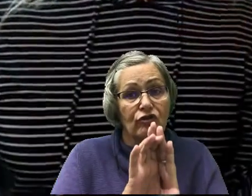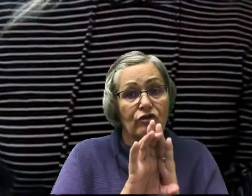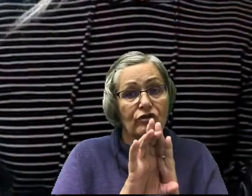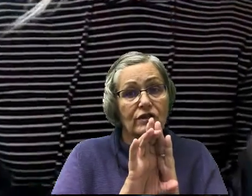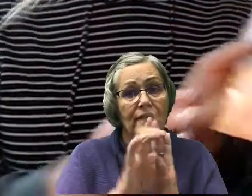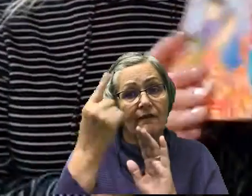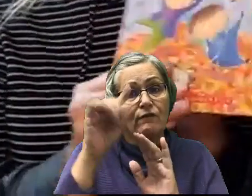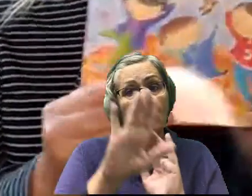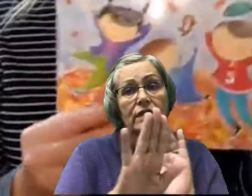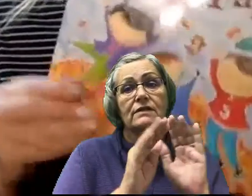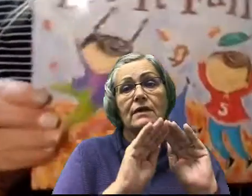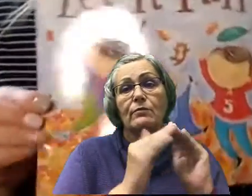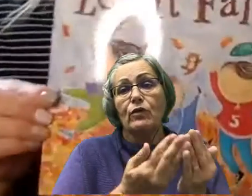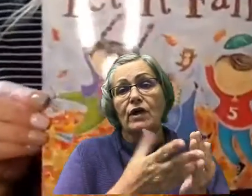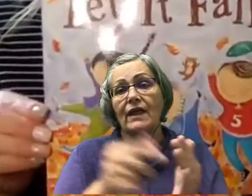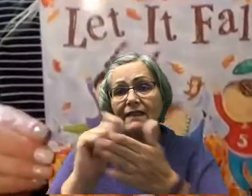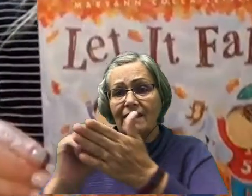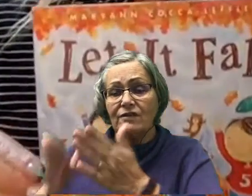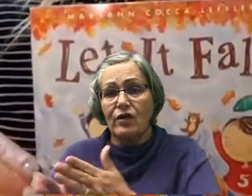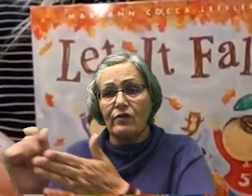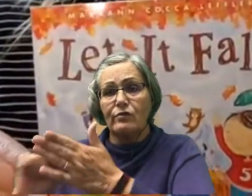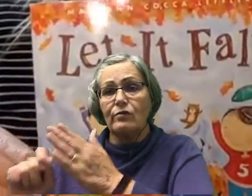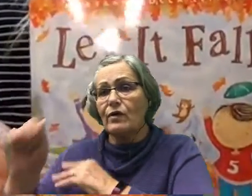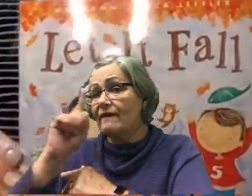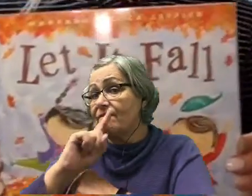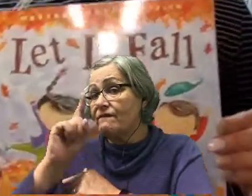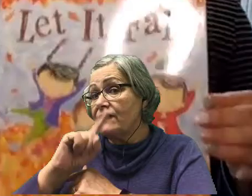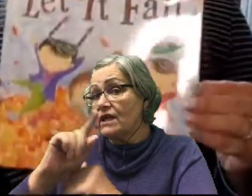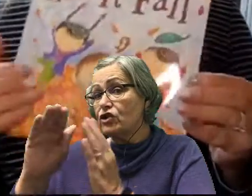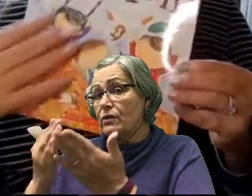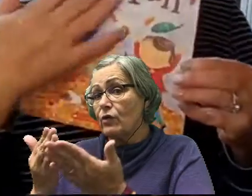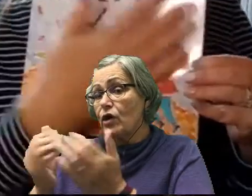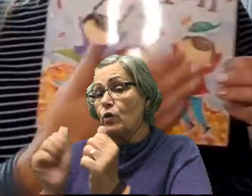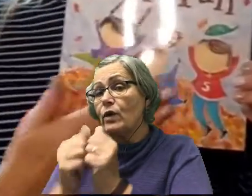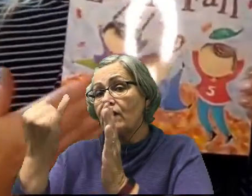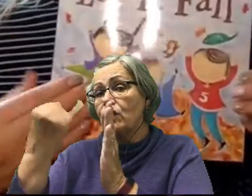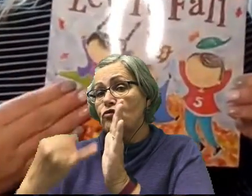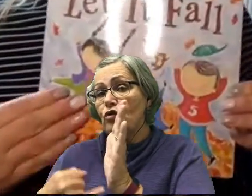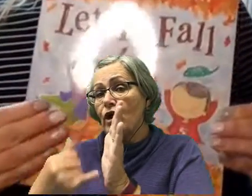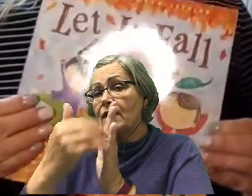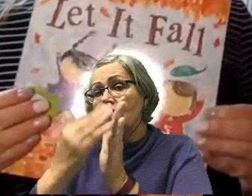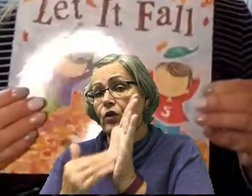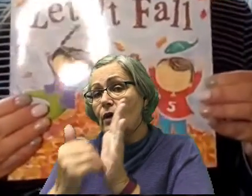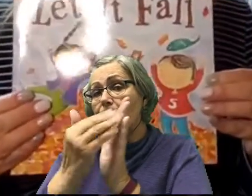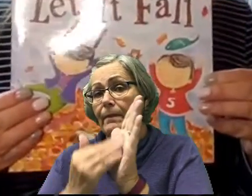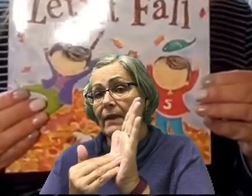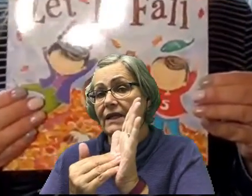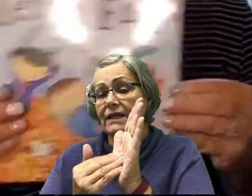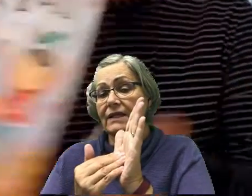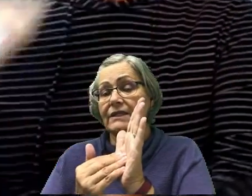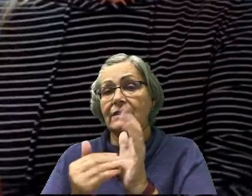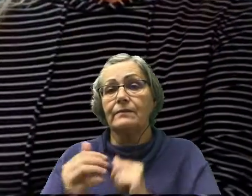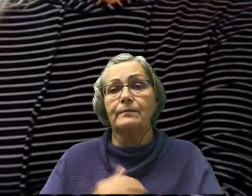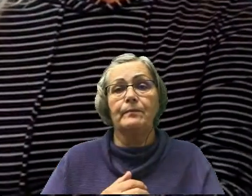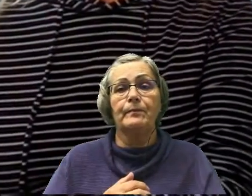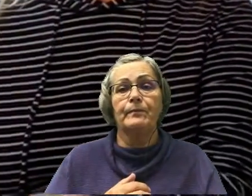in his book. And this author wrote a fiction book with, it looks like painted or cartoon pictures